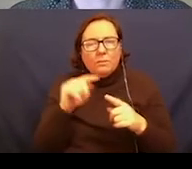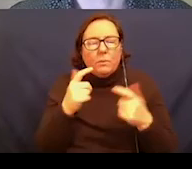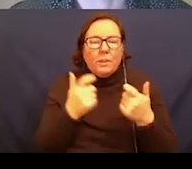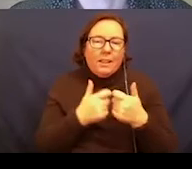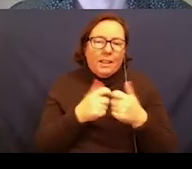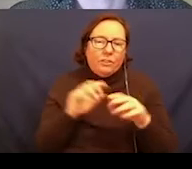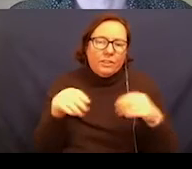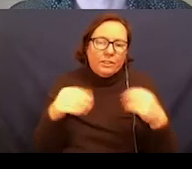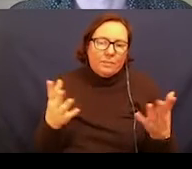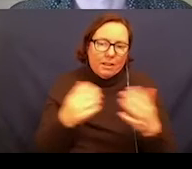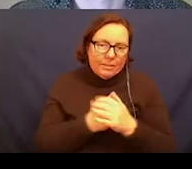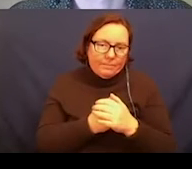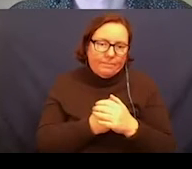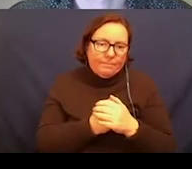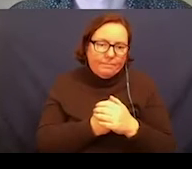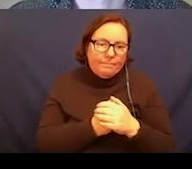supply.